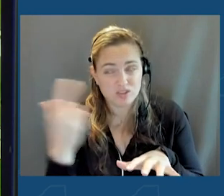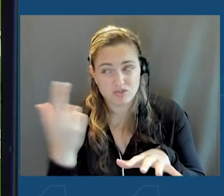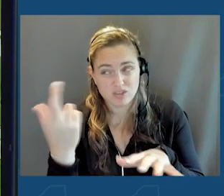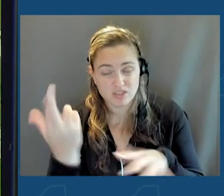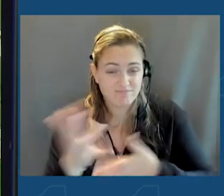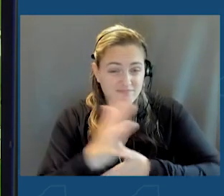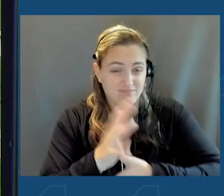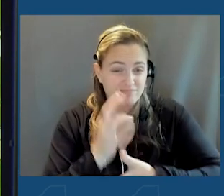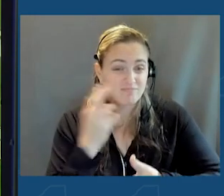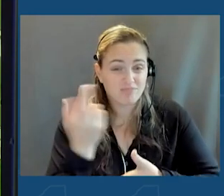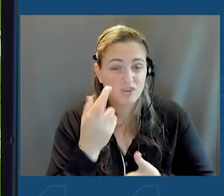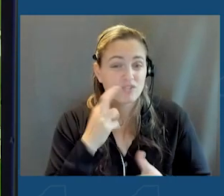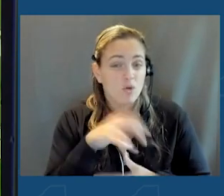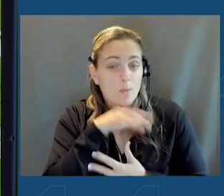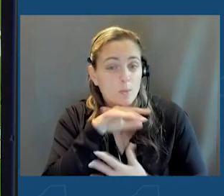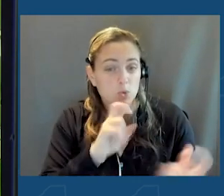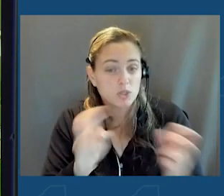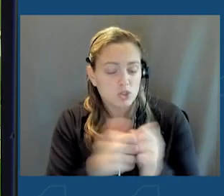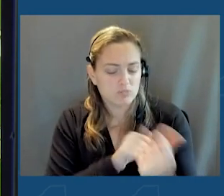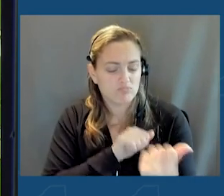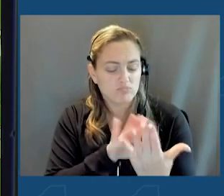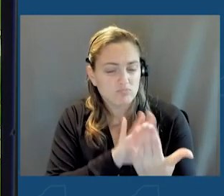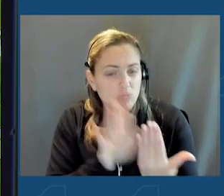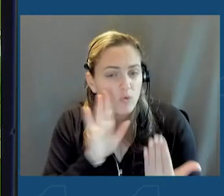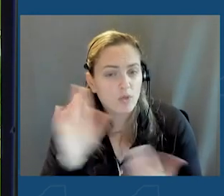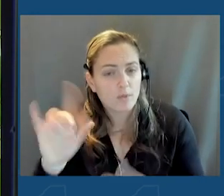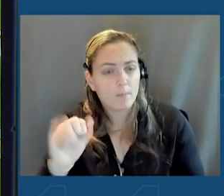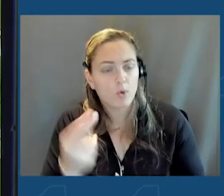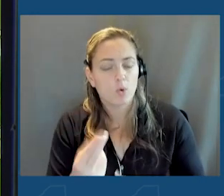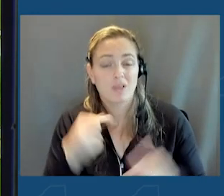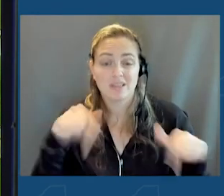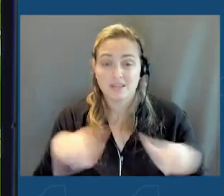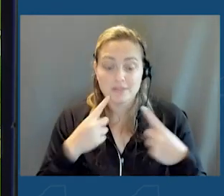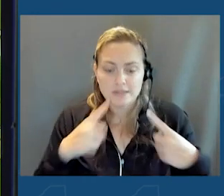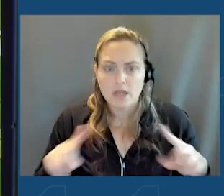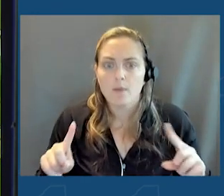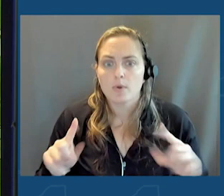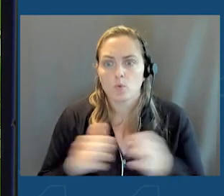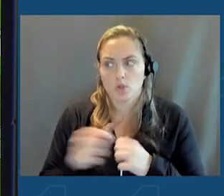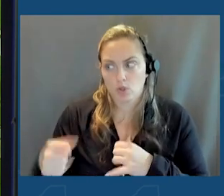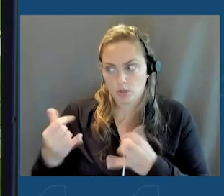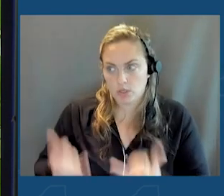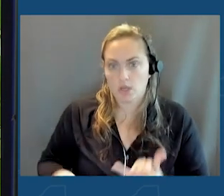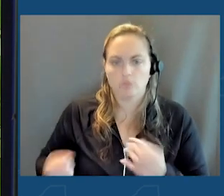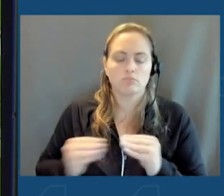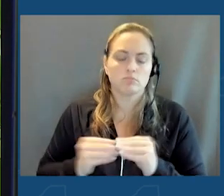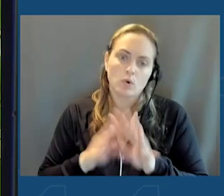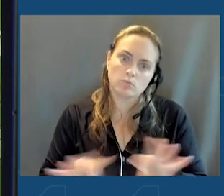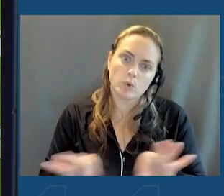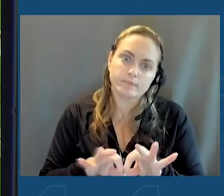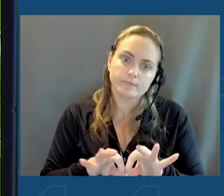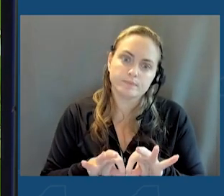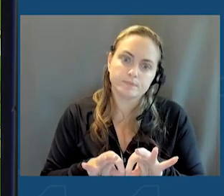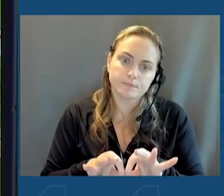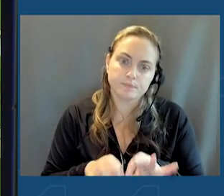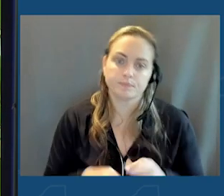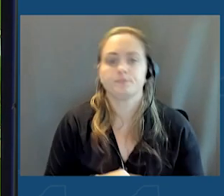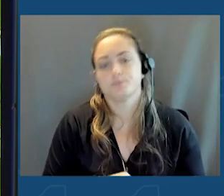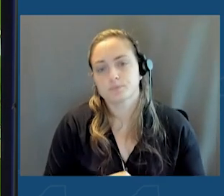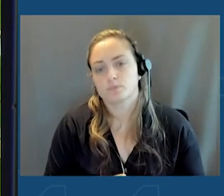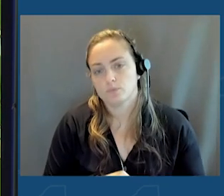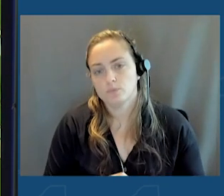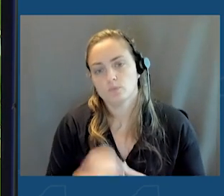pollution issues facing our borough, which makes this announcement with her today all the more meaningful. And as the council